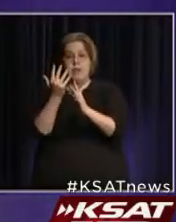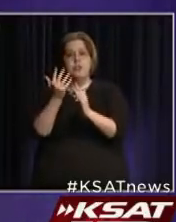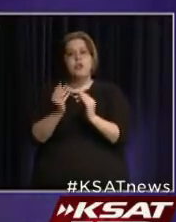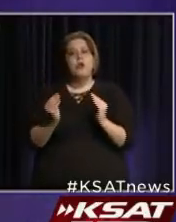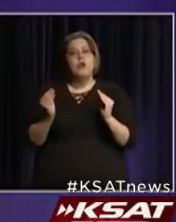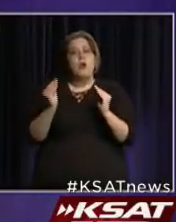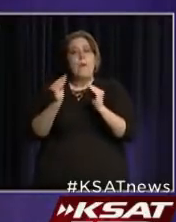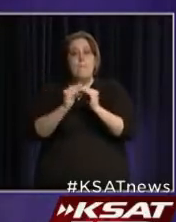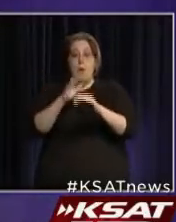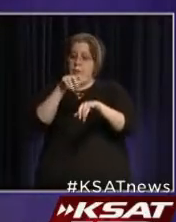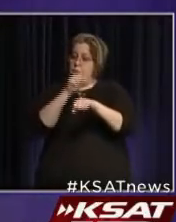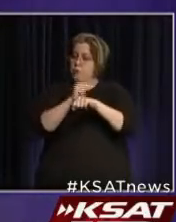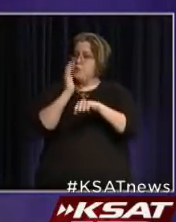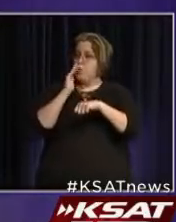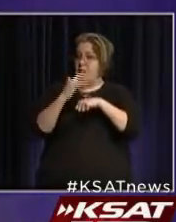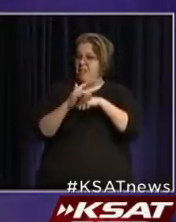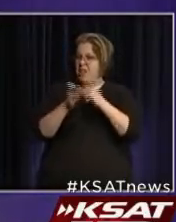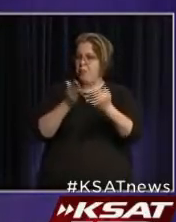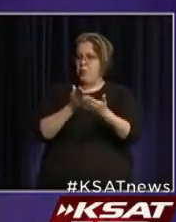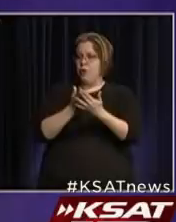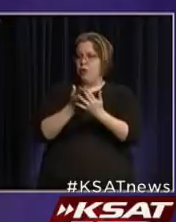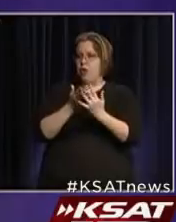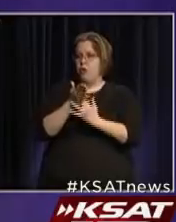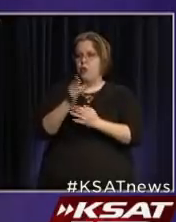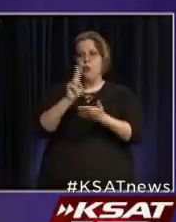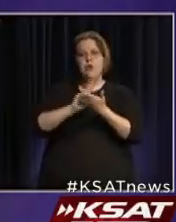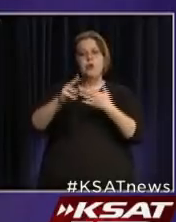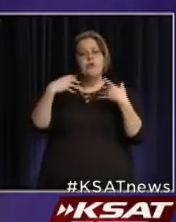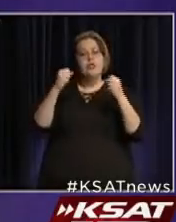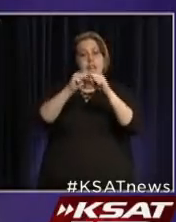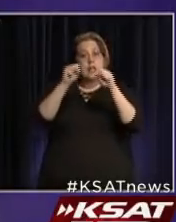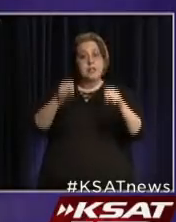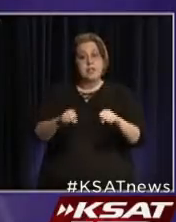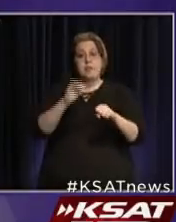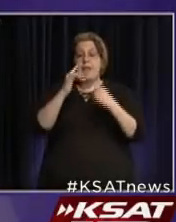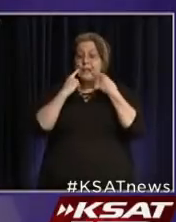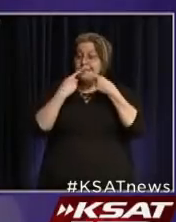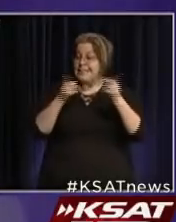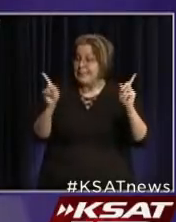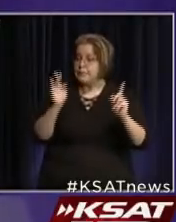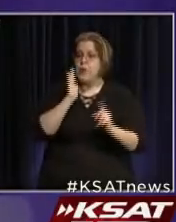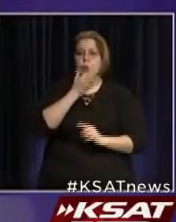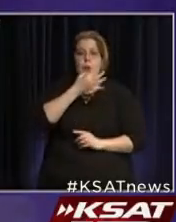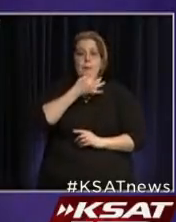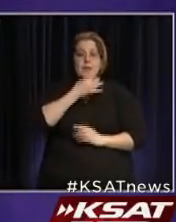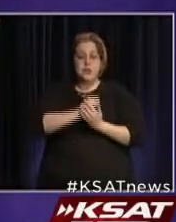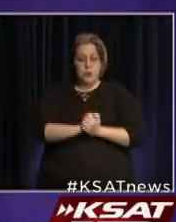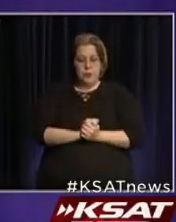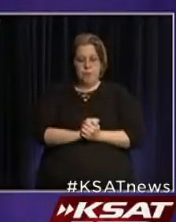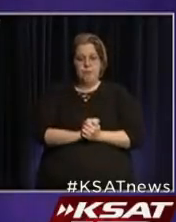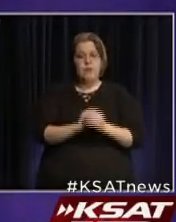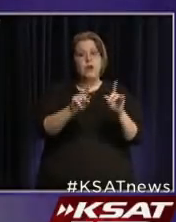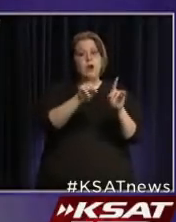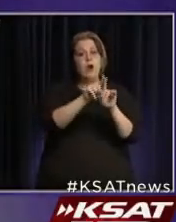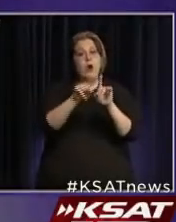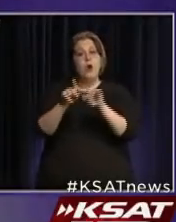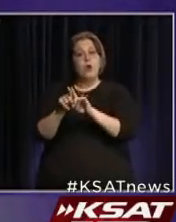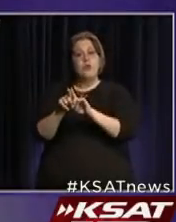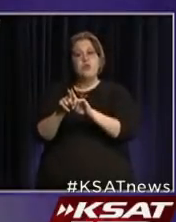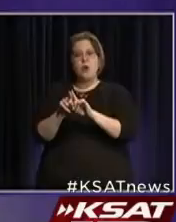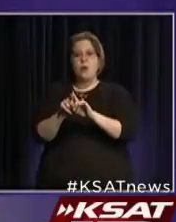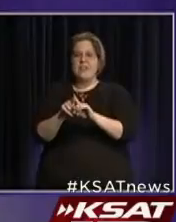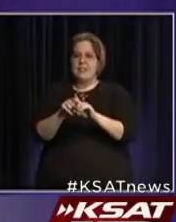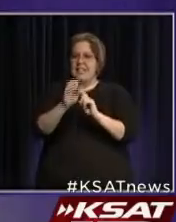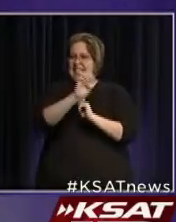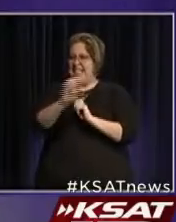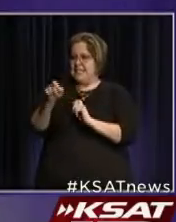additional slots will be available through University Health. That announcement will be coming soon. In addition, an East Side location